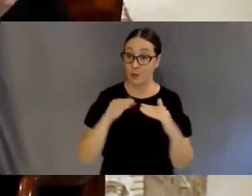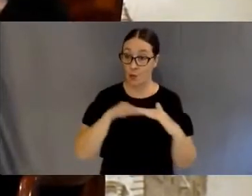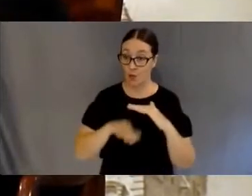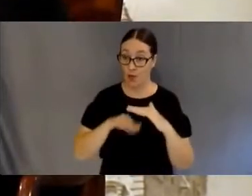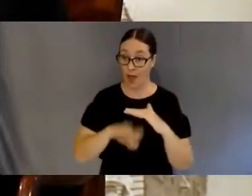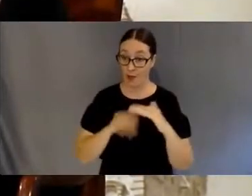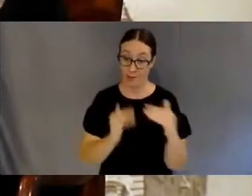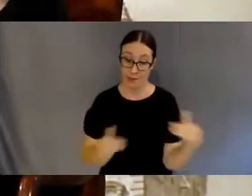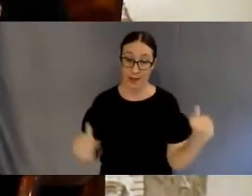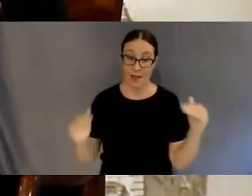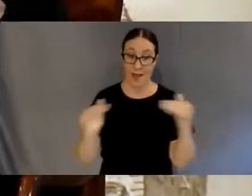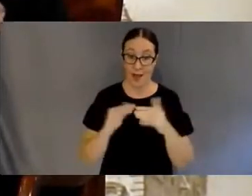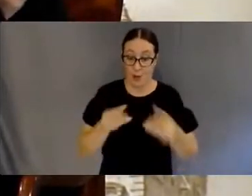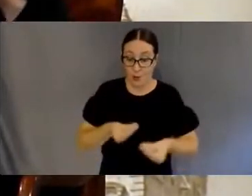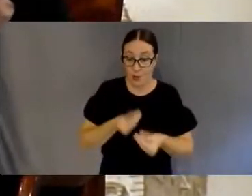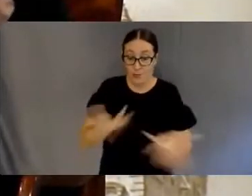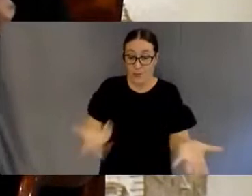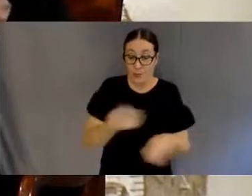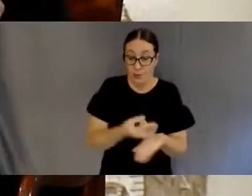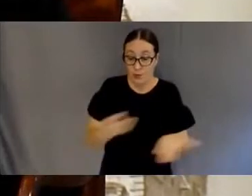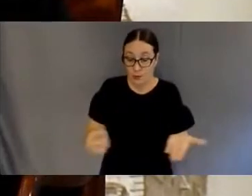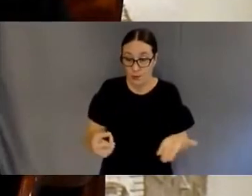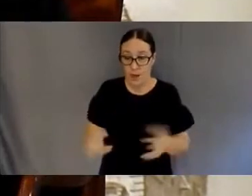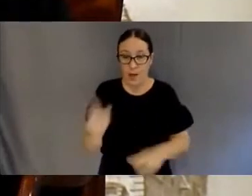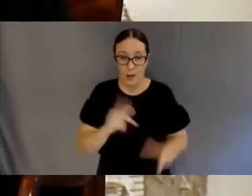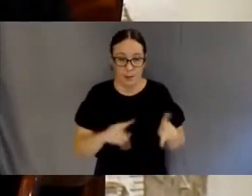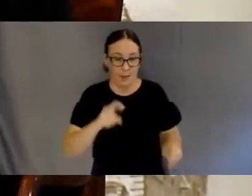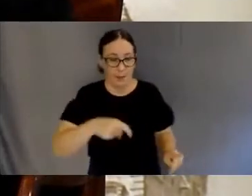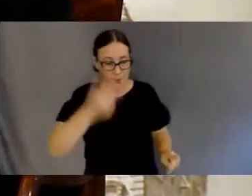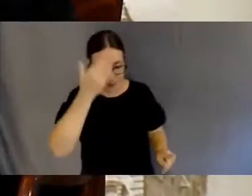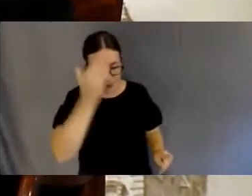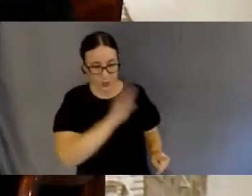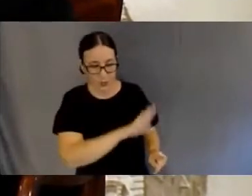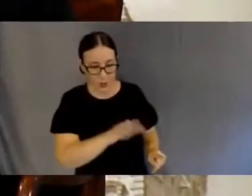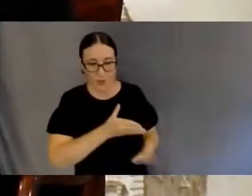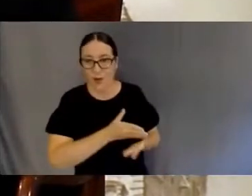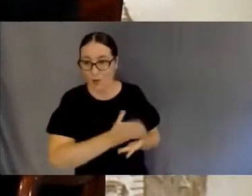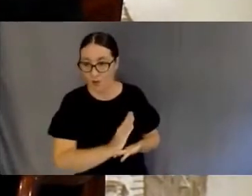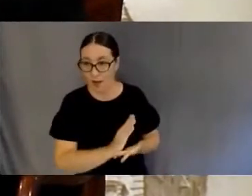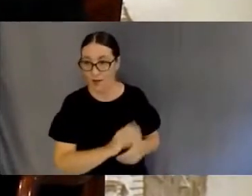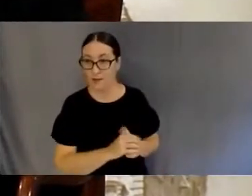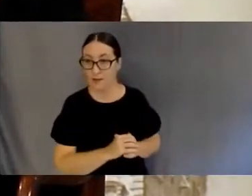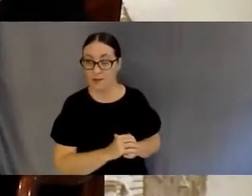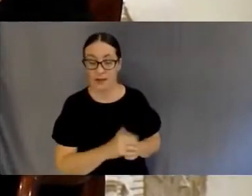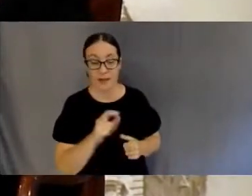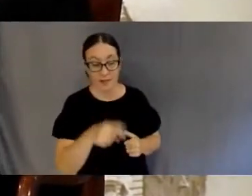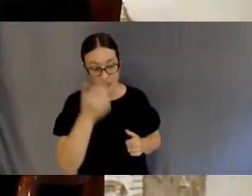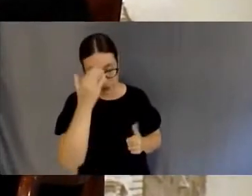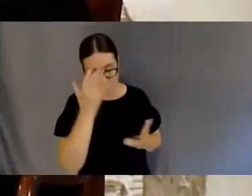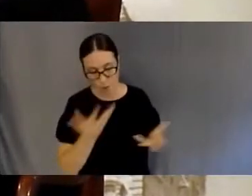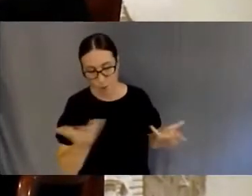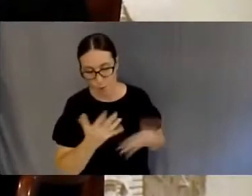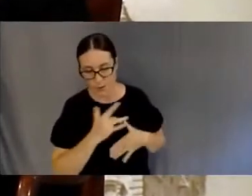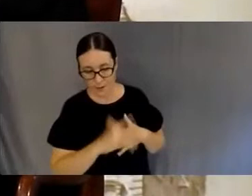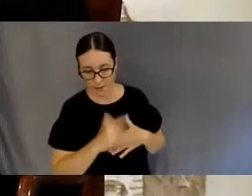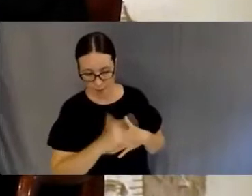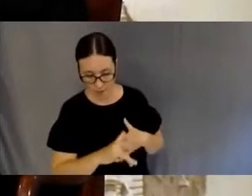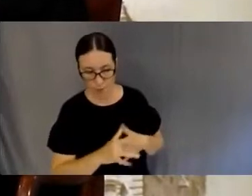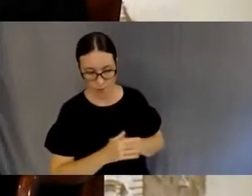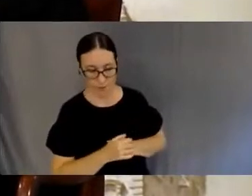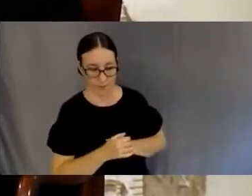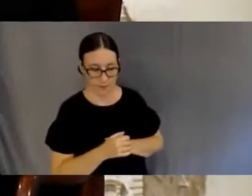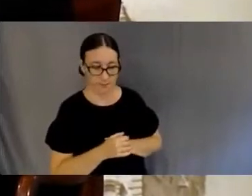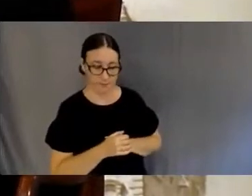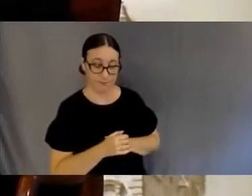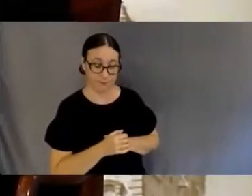of resources is the people need to know their rights. They need to know what's available to them, and they